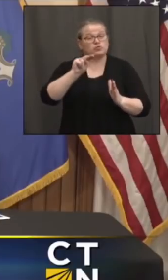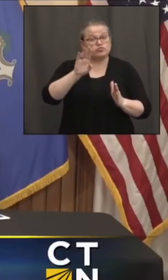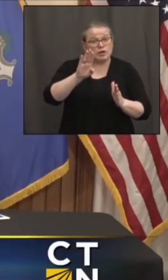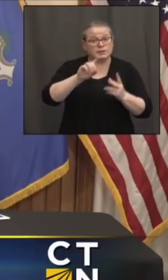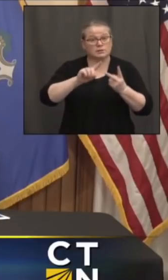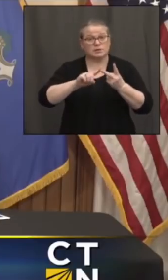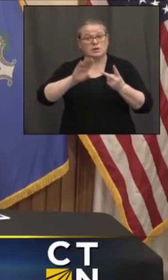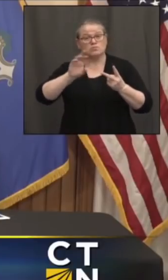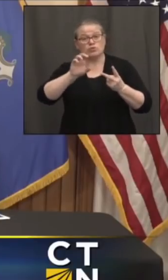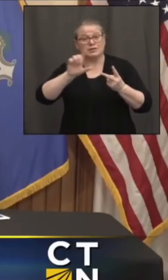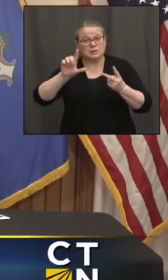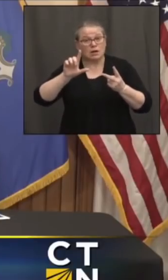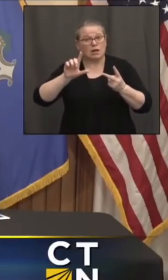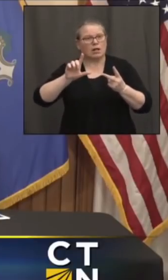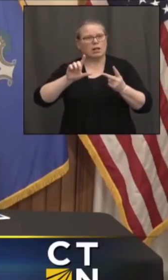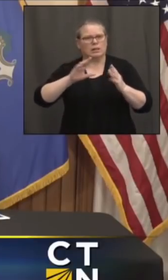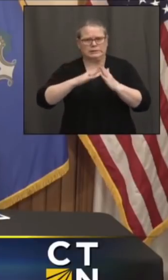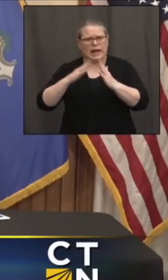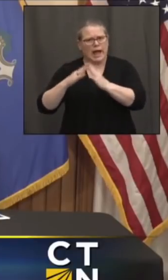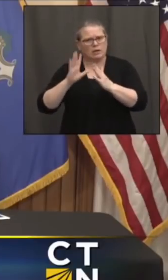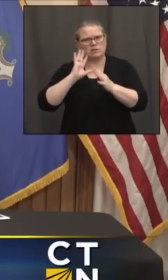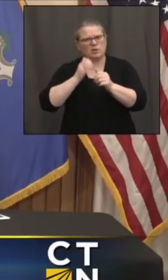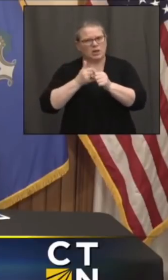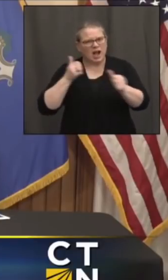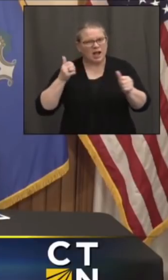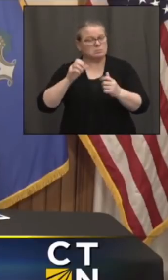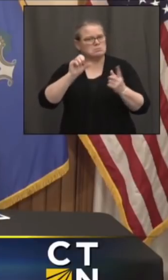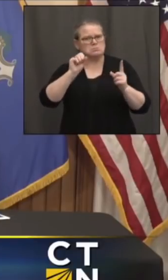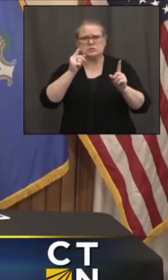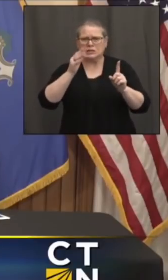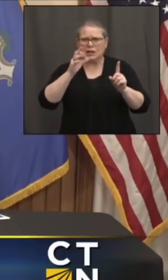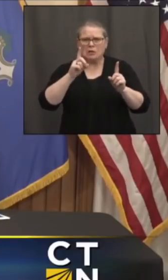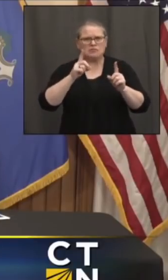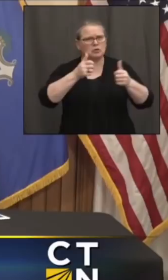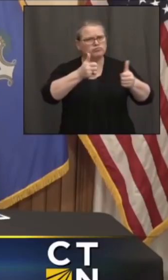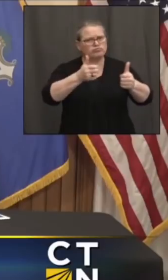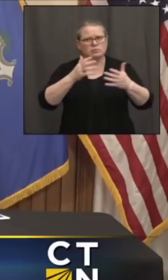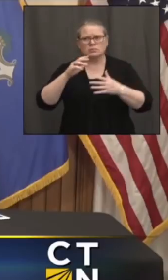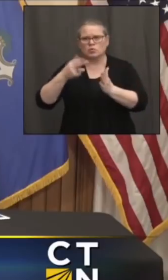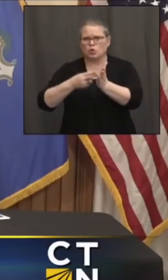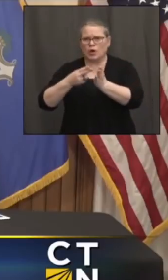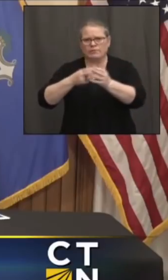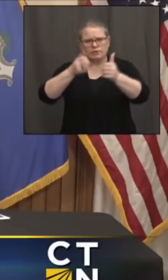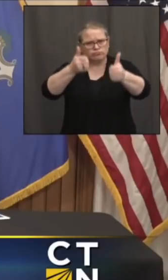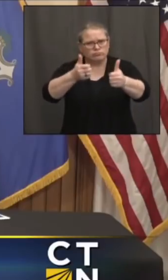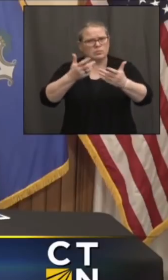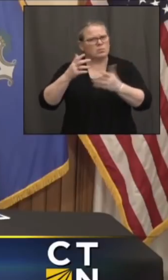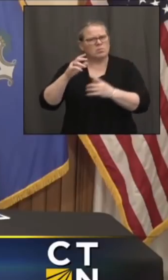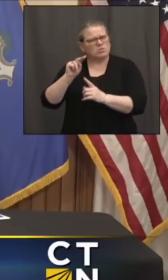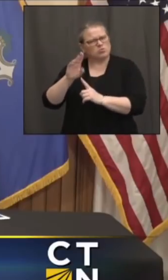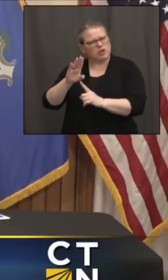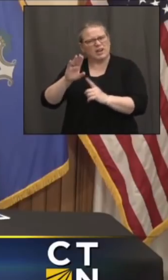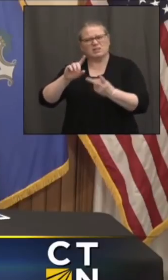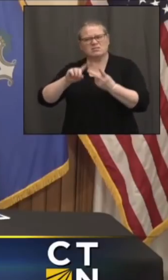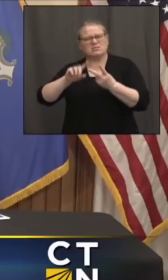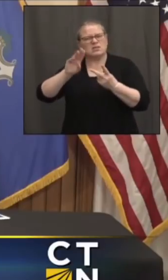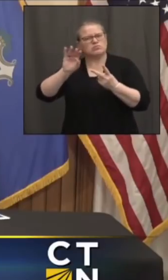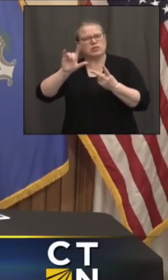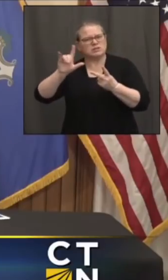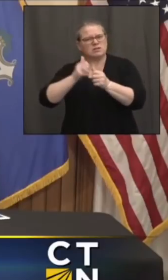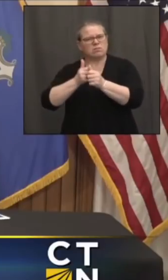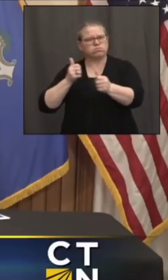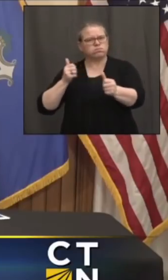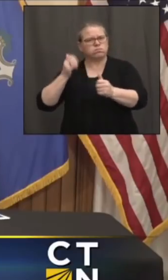are lagging behind others? I mean, Stanford's done great, New Haven's done great. I'm sure you've